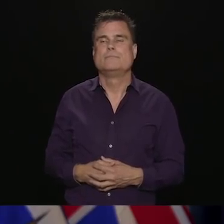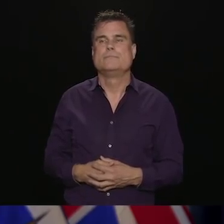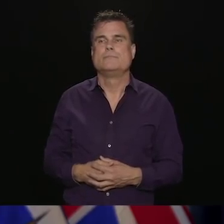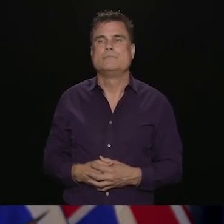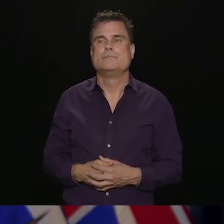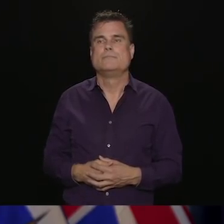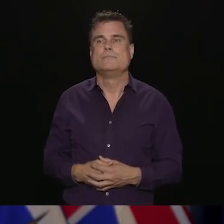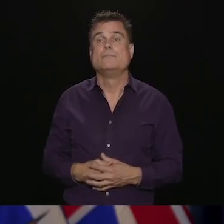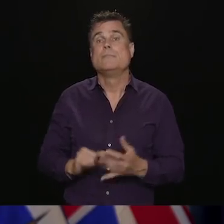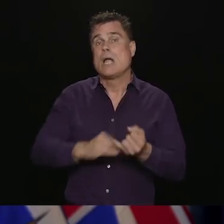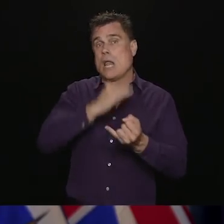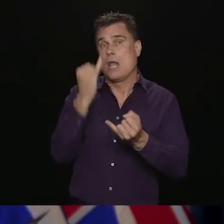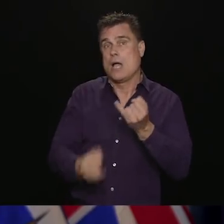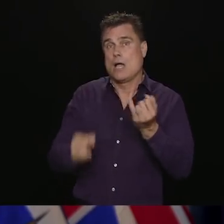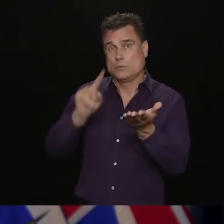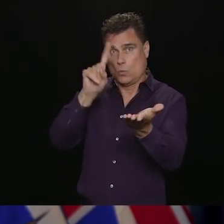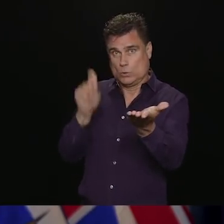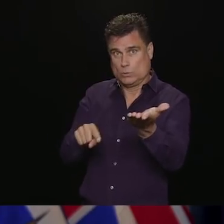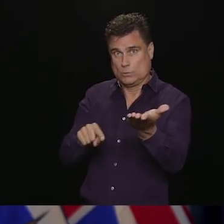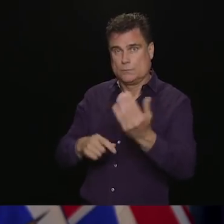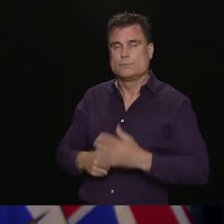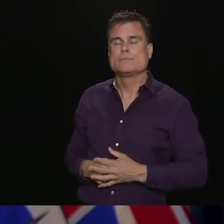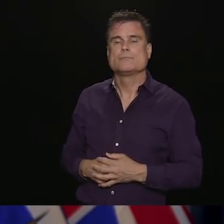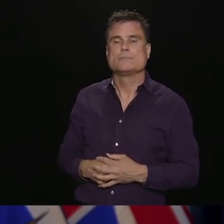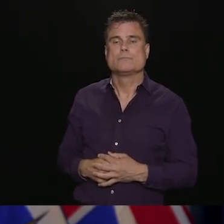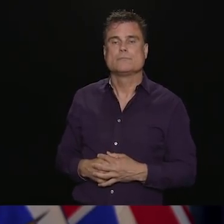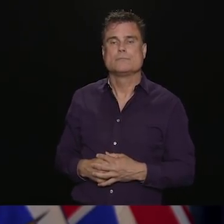gov.bc.ca/PHO guidance. Last question is from Dan Burrett, CBC.